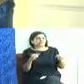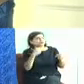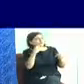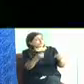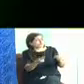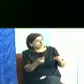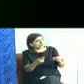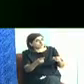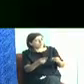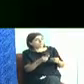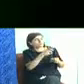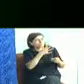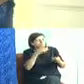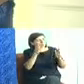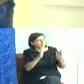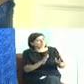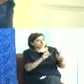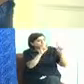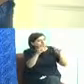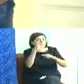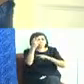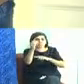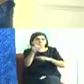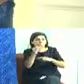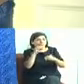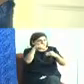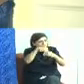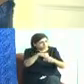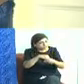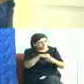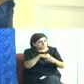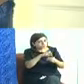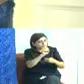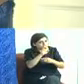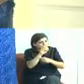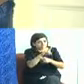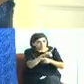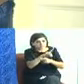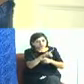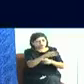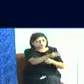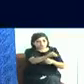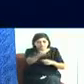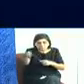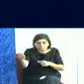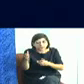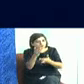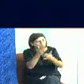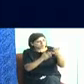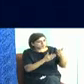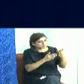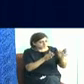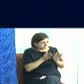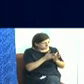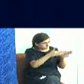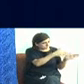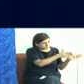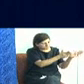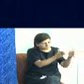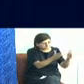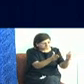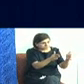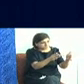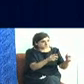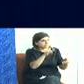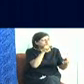"A farmer went out to sow his seed. As he was scattering the seed, some fell along the path, and the birds came and ate it up.